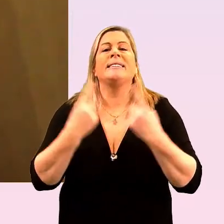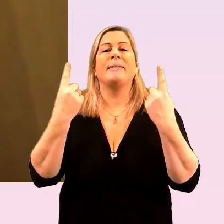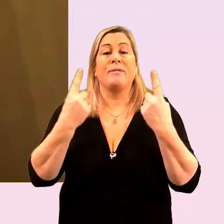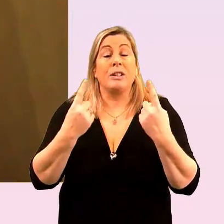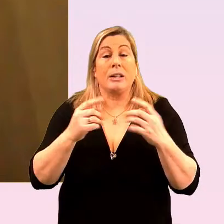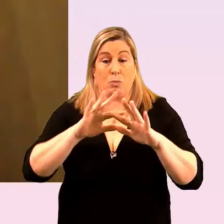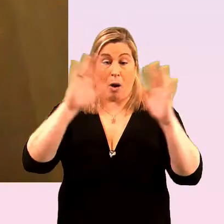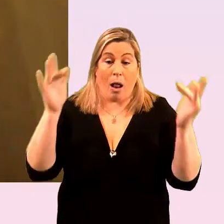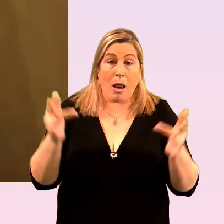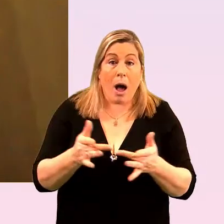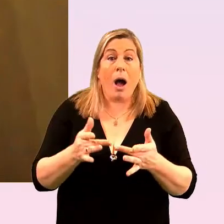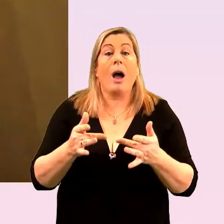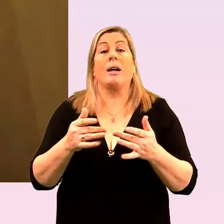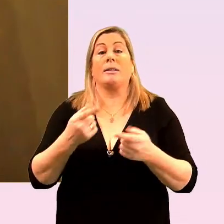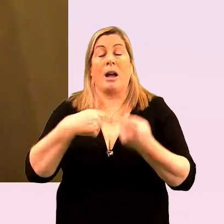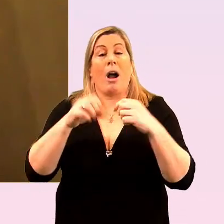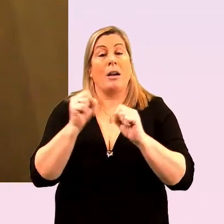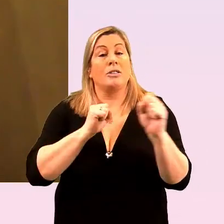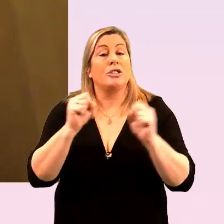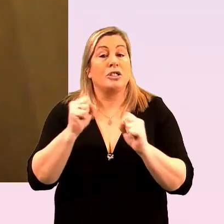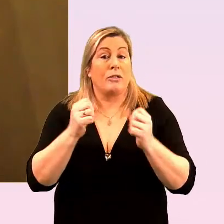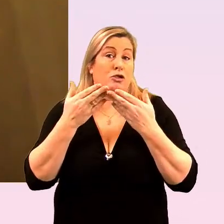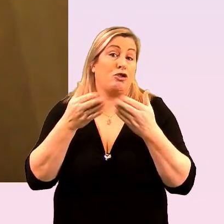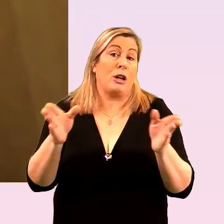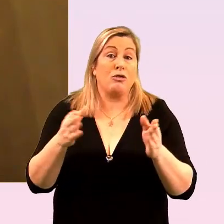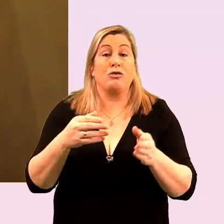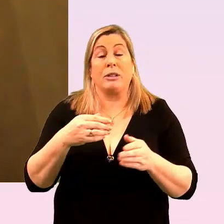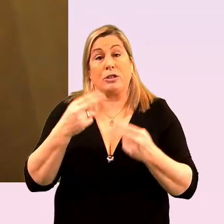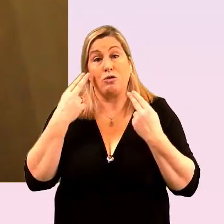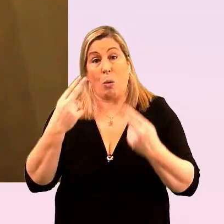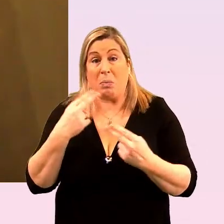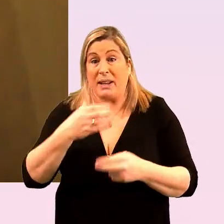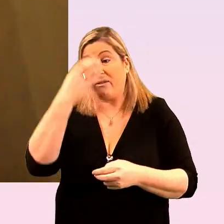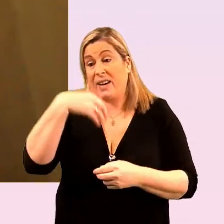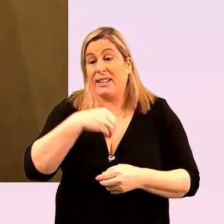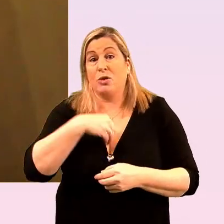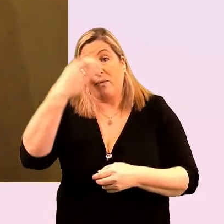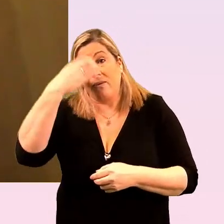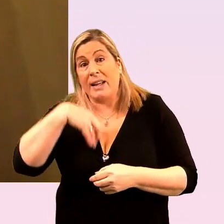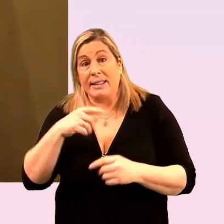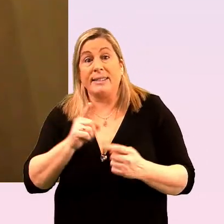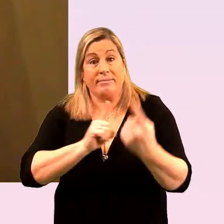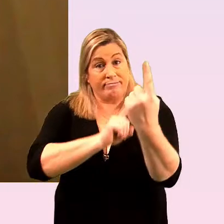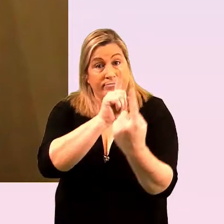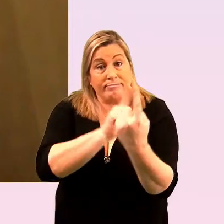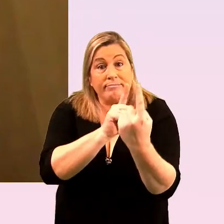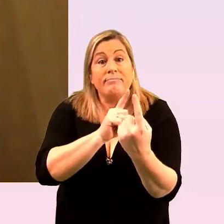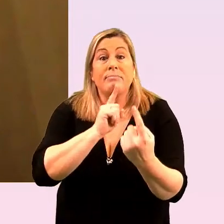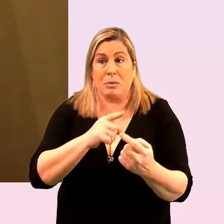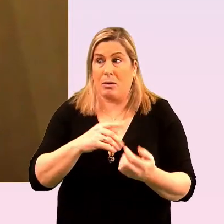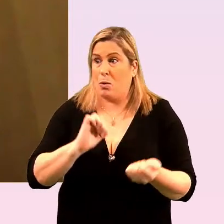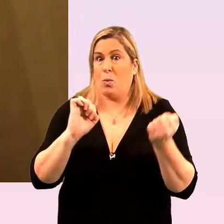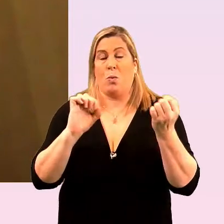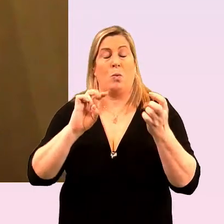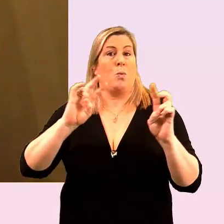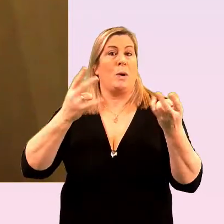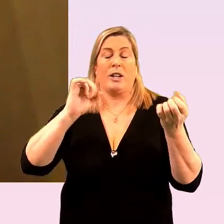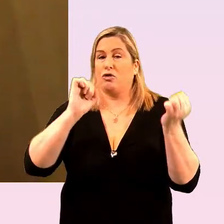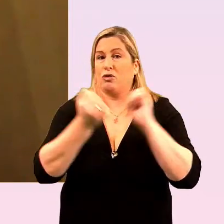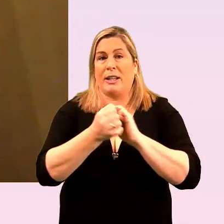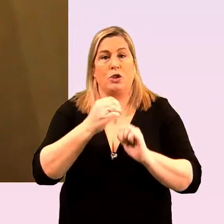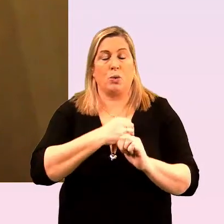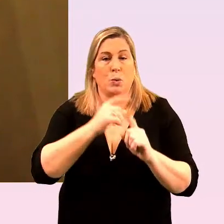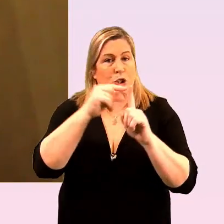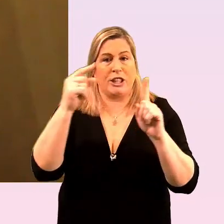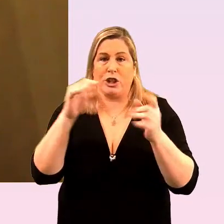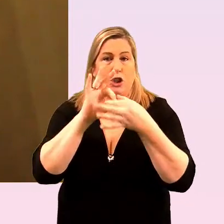things online. Our services generally had been face-to-face, and we had to switch very, very quickly to kind of a digital